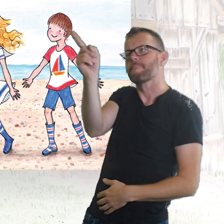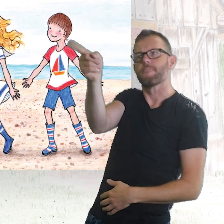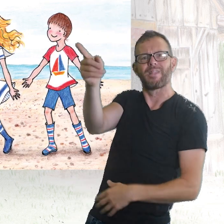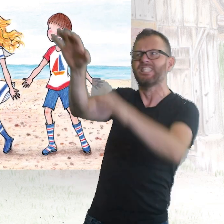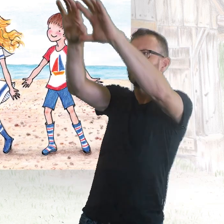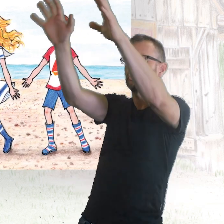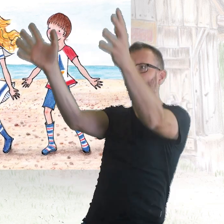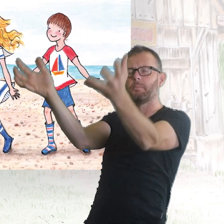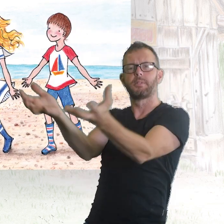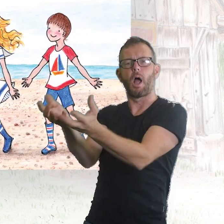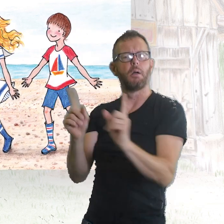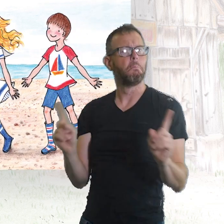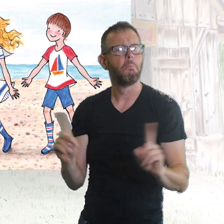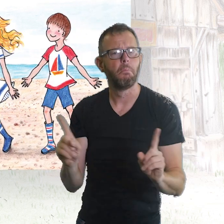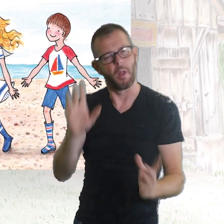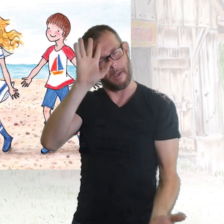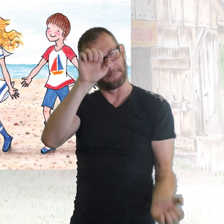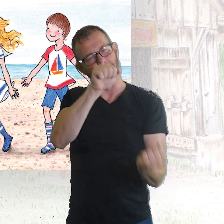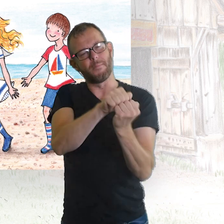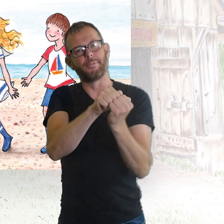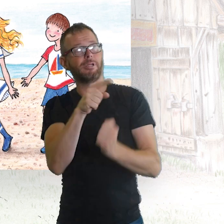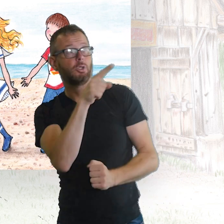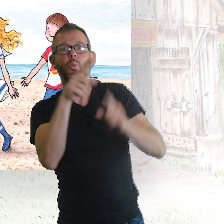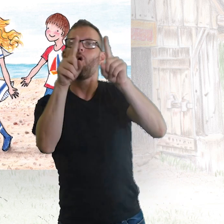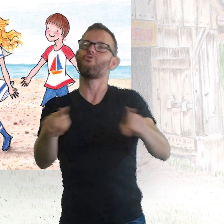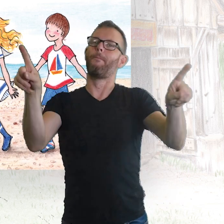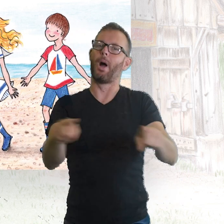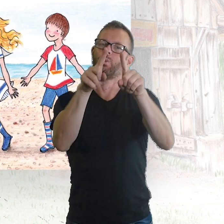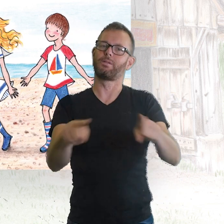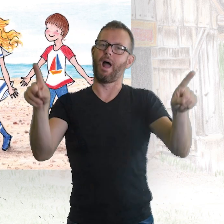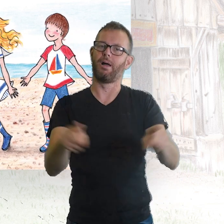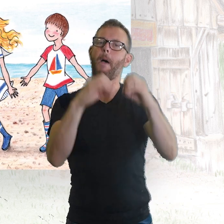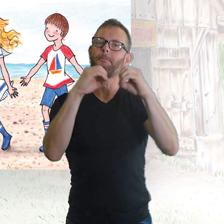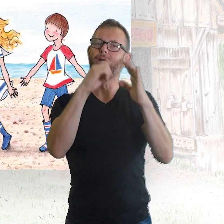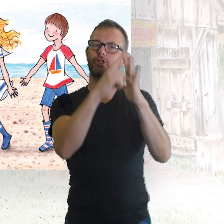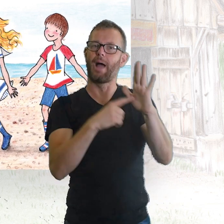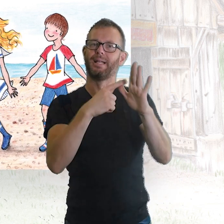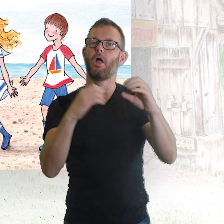The sculpture is a memorial to the composer Benjamin Britten.